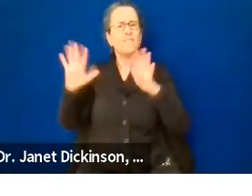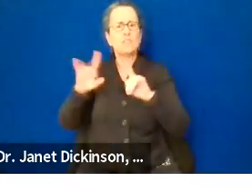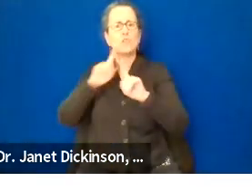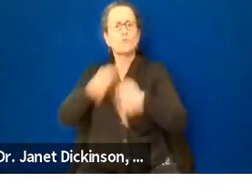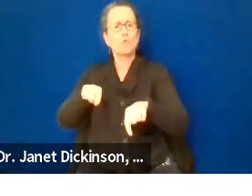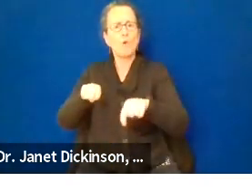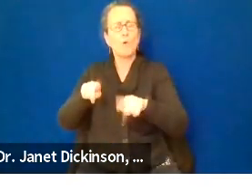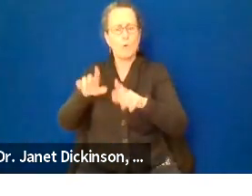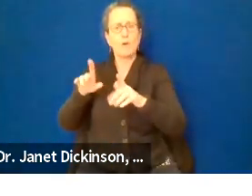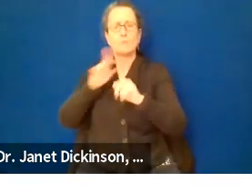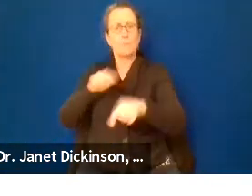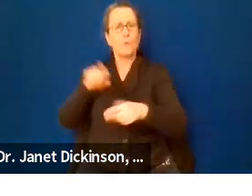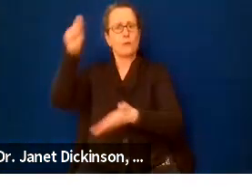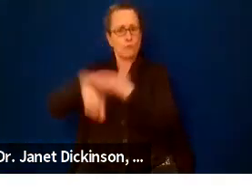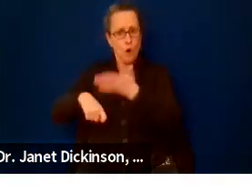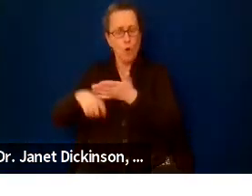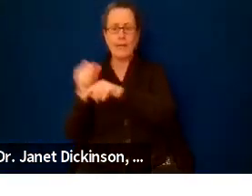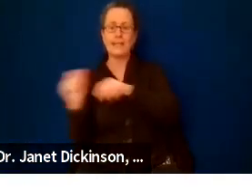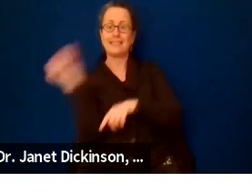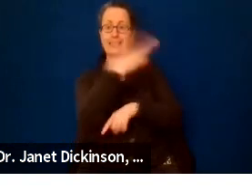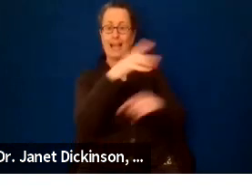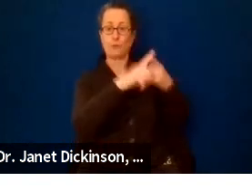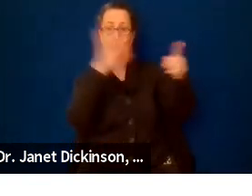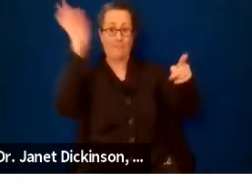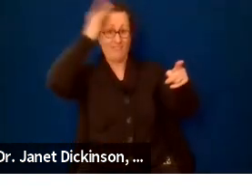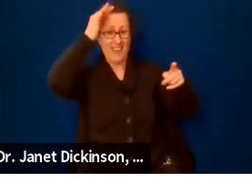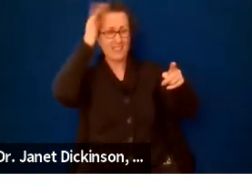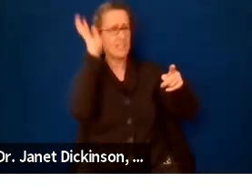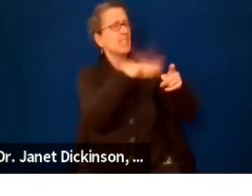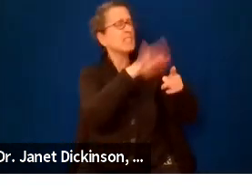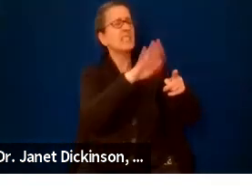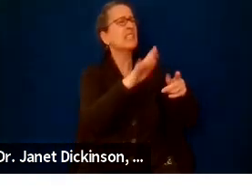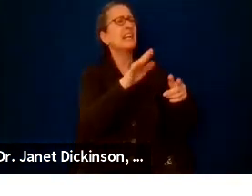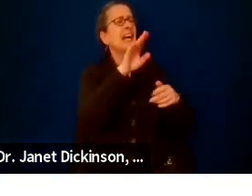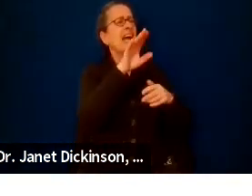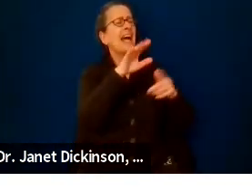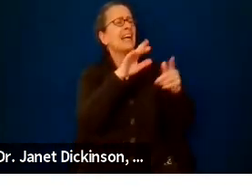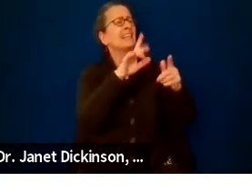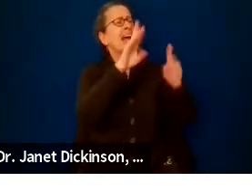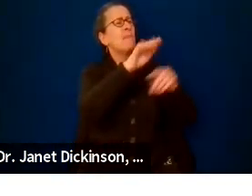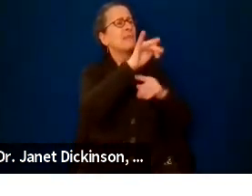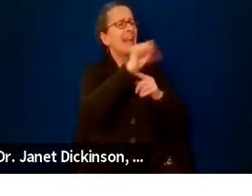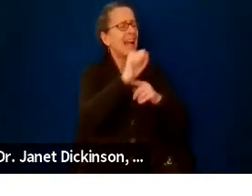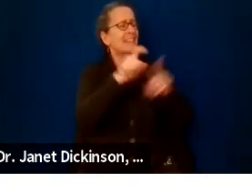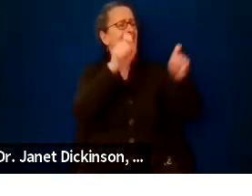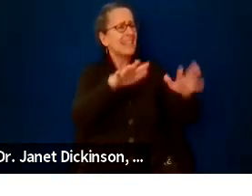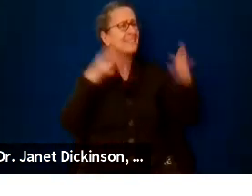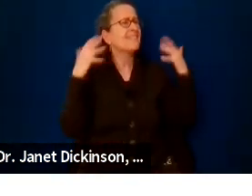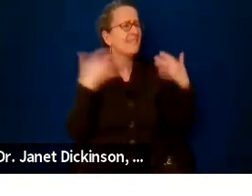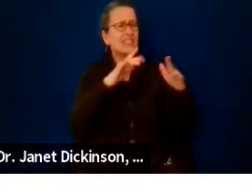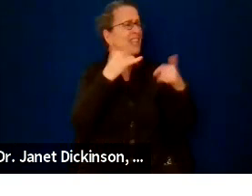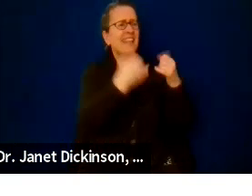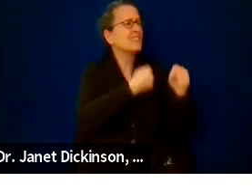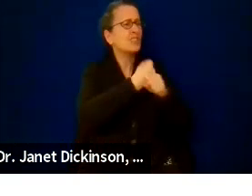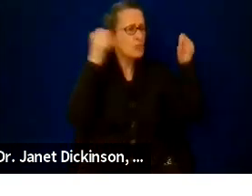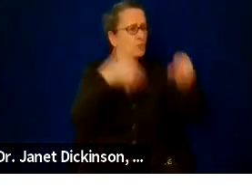School committees across the Commonwealth, including our own Greenfield School Committee, have made a statement that they do not believe